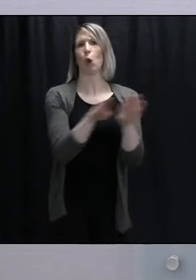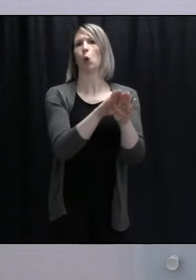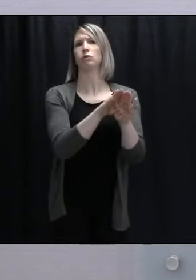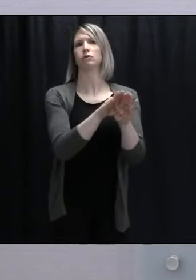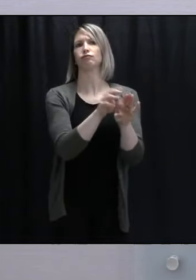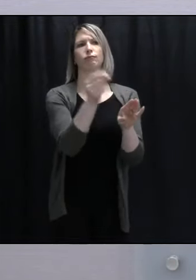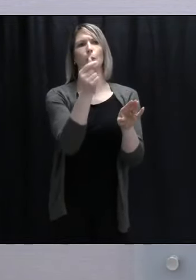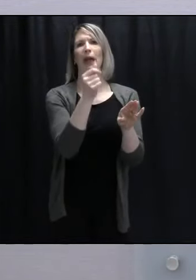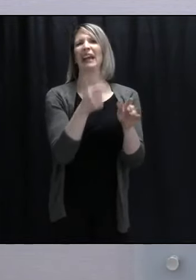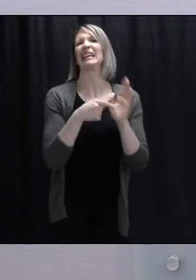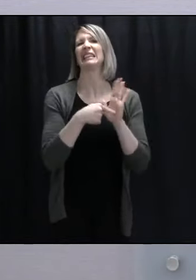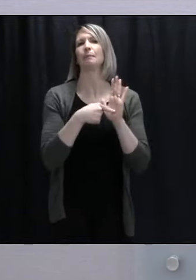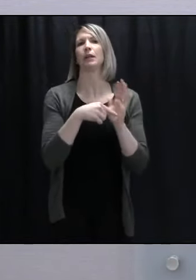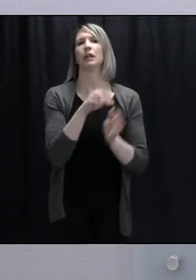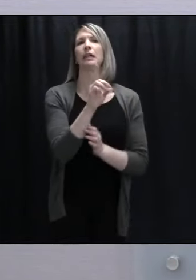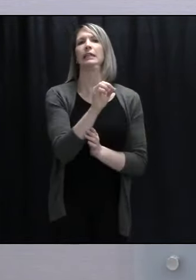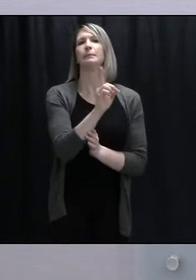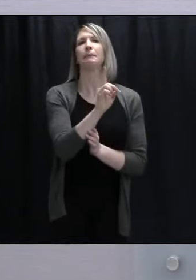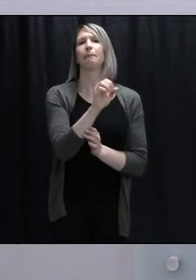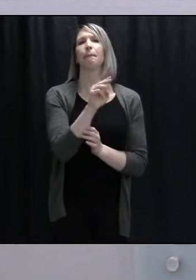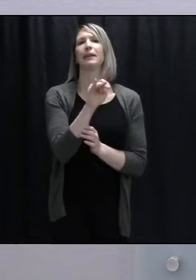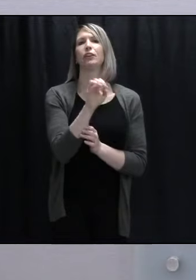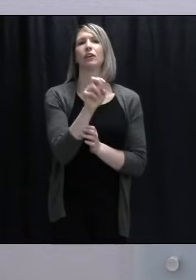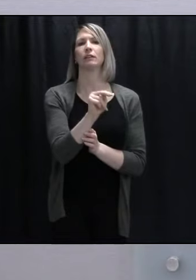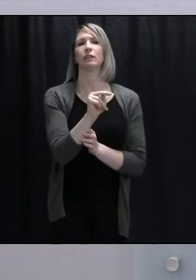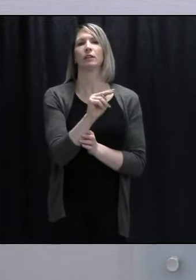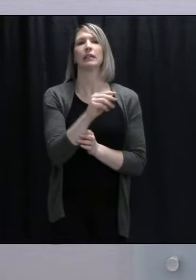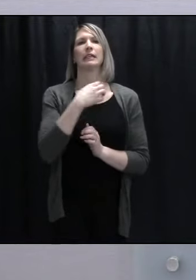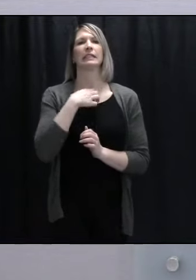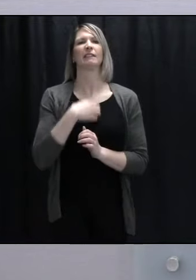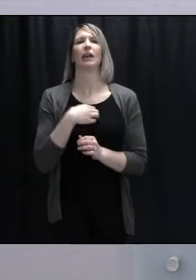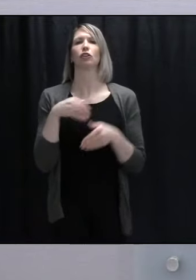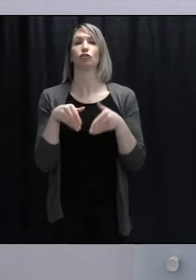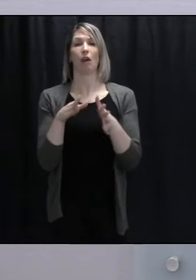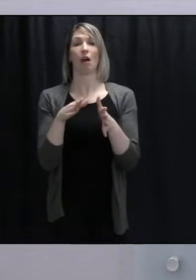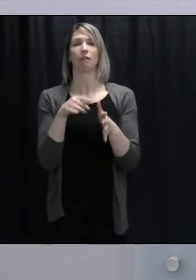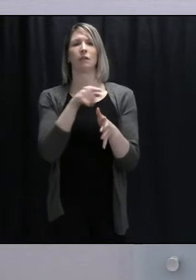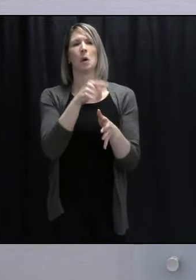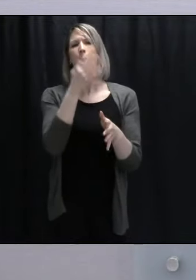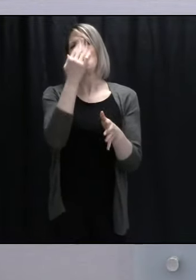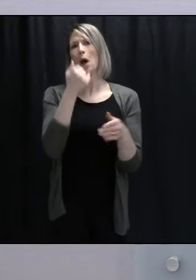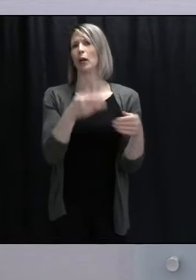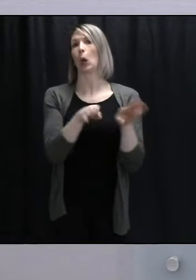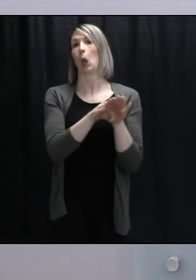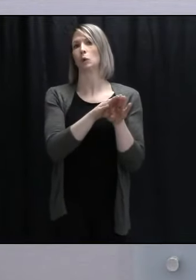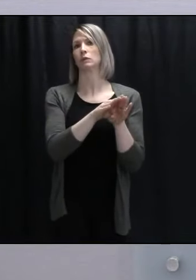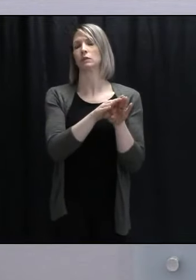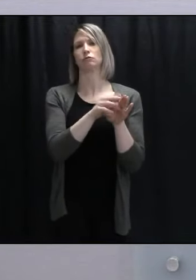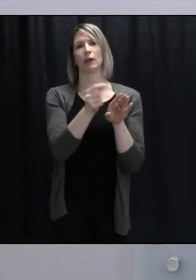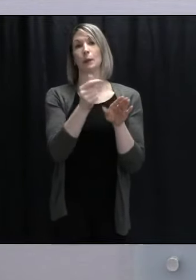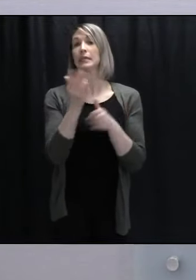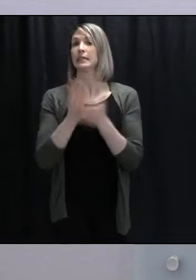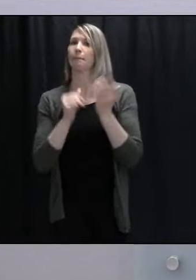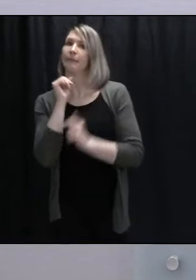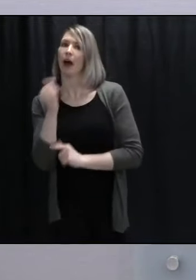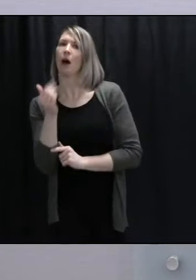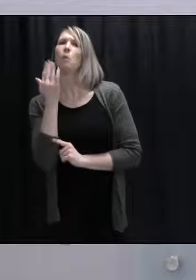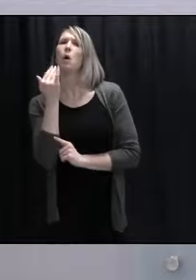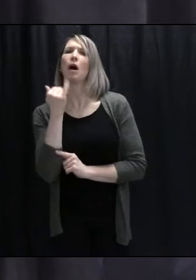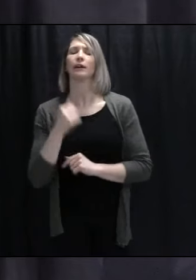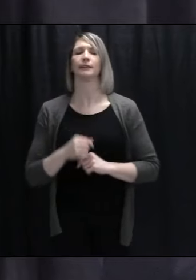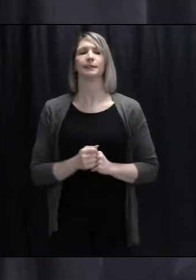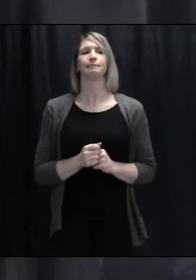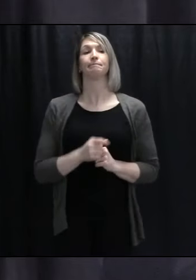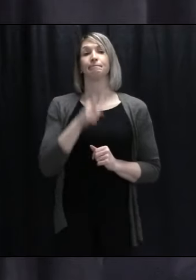Well, businesses, take the appropriate decision, as they should, to allow time for cleaning, to make sure